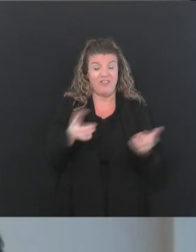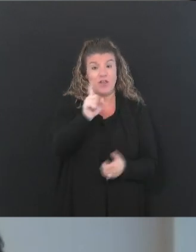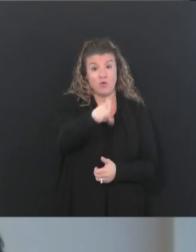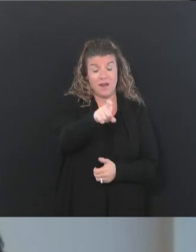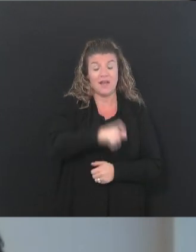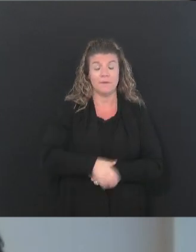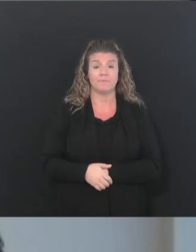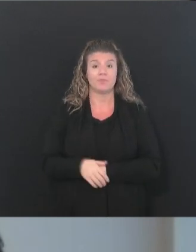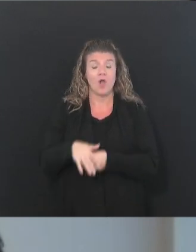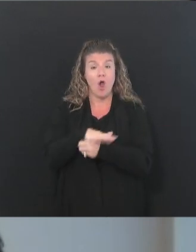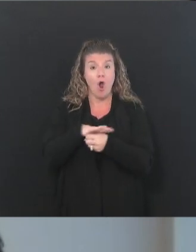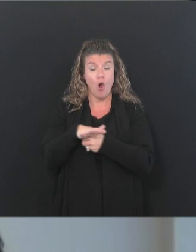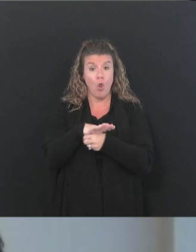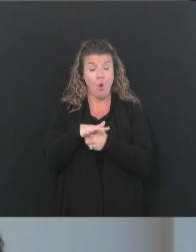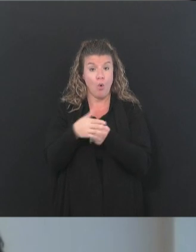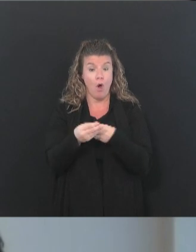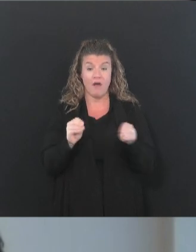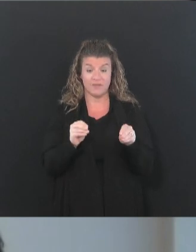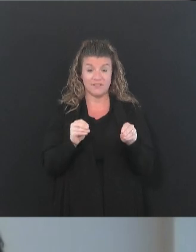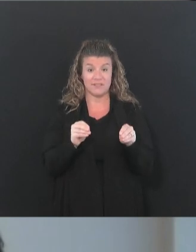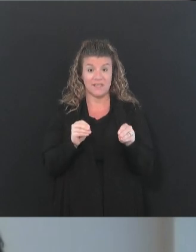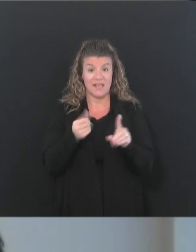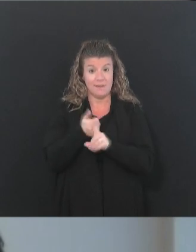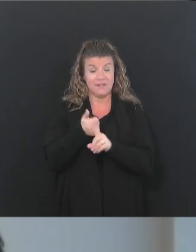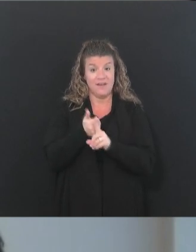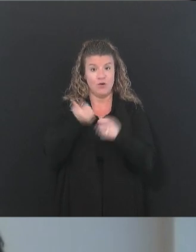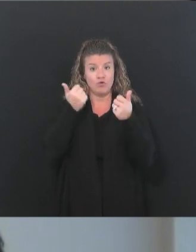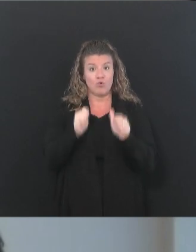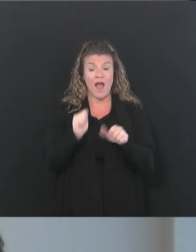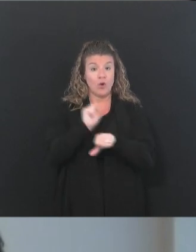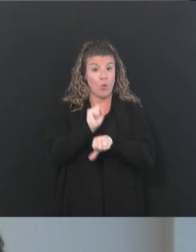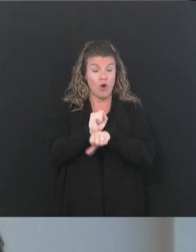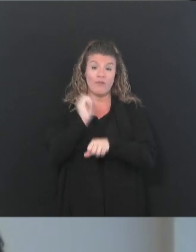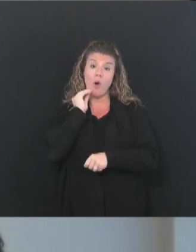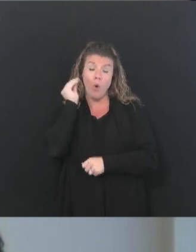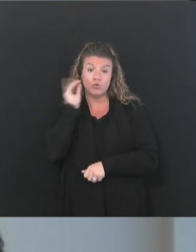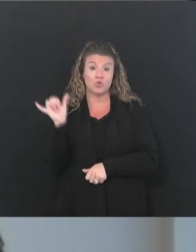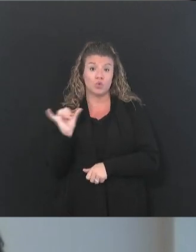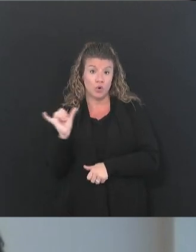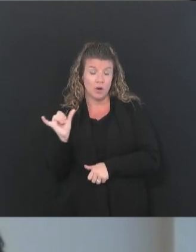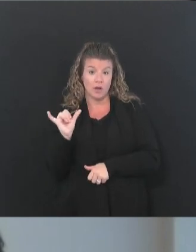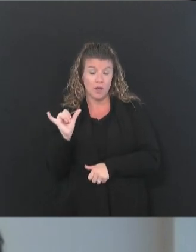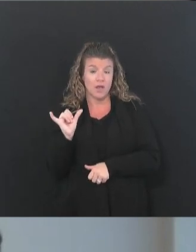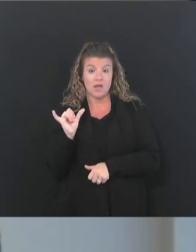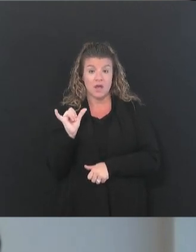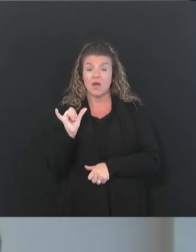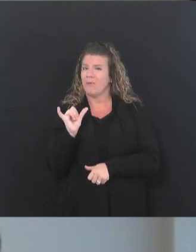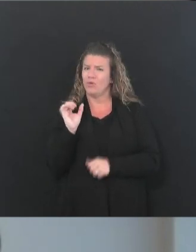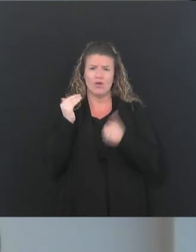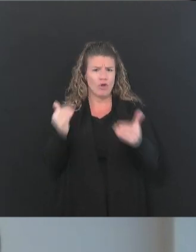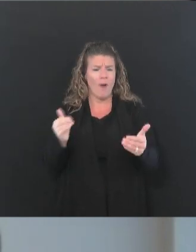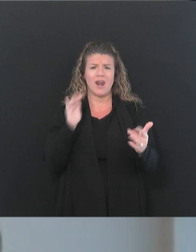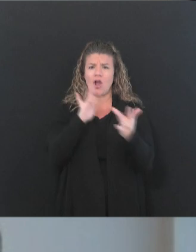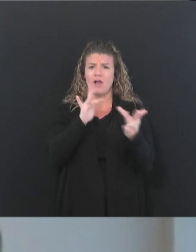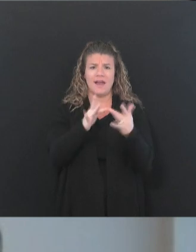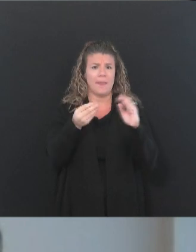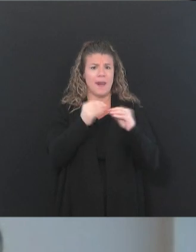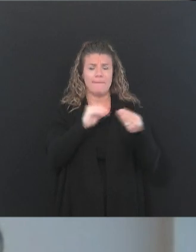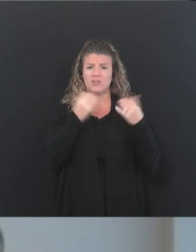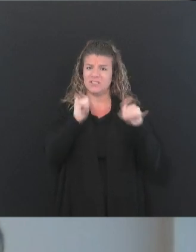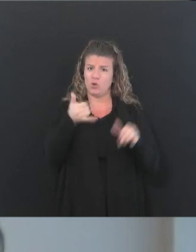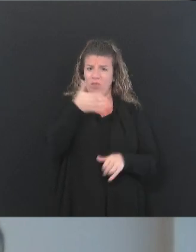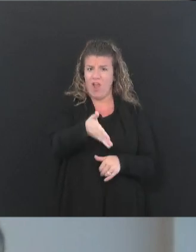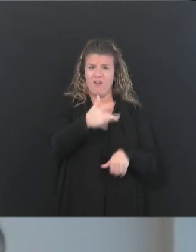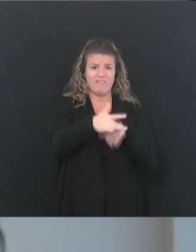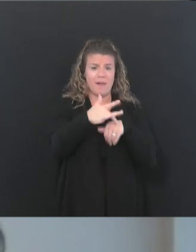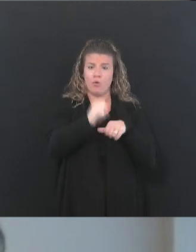local offices are trying to work from home as well, but contact numbers should still be available there.